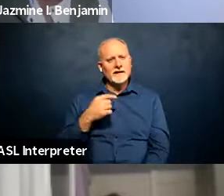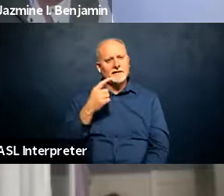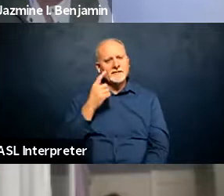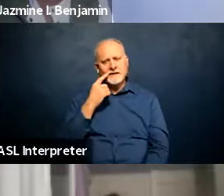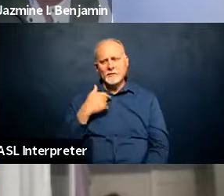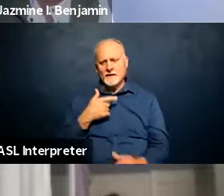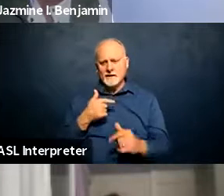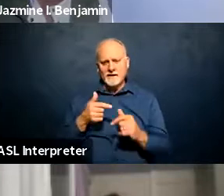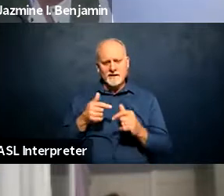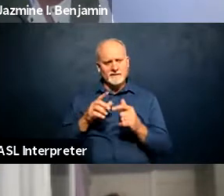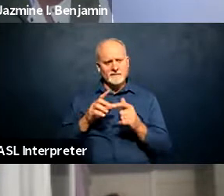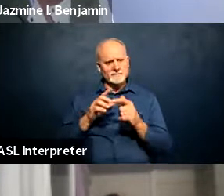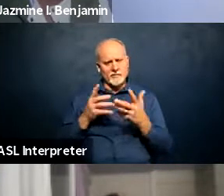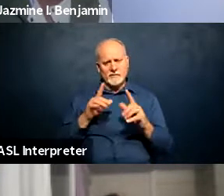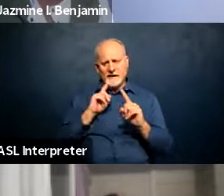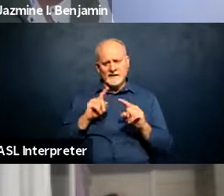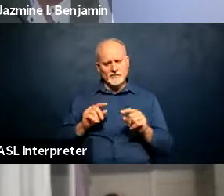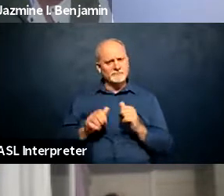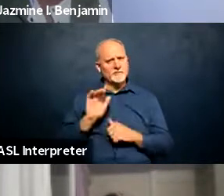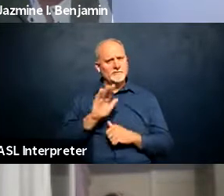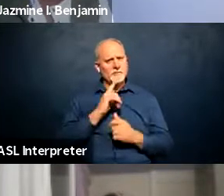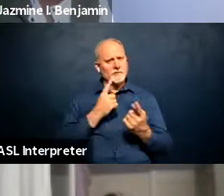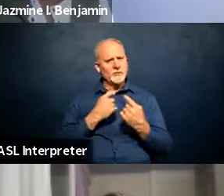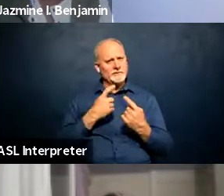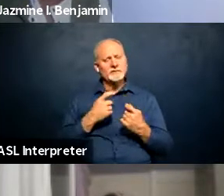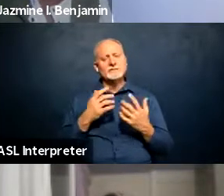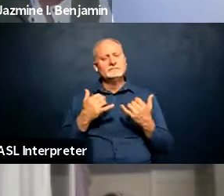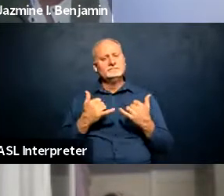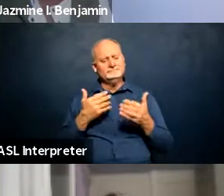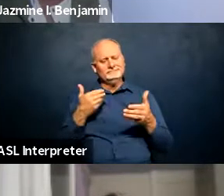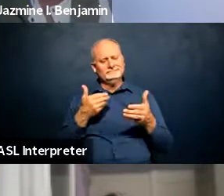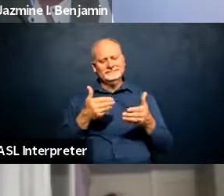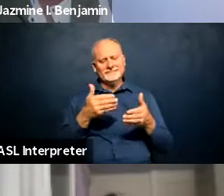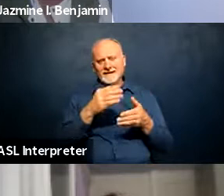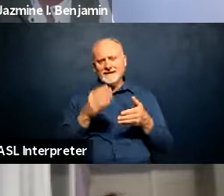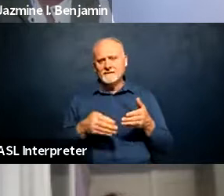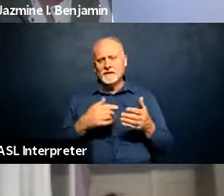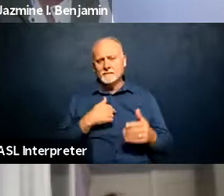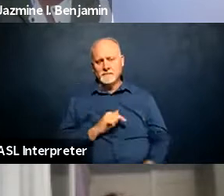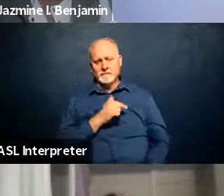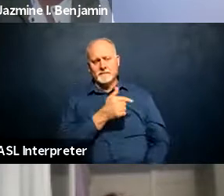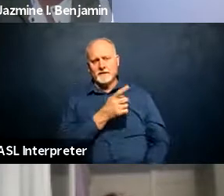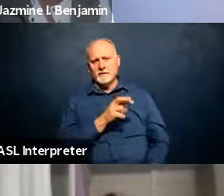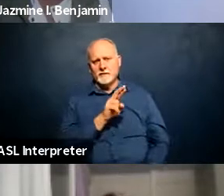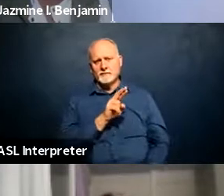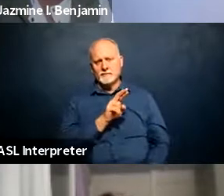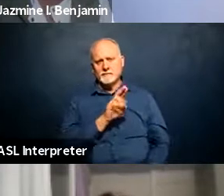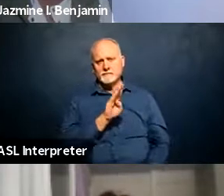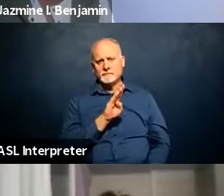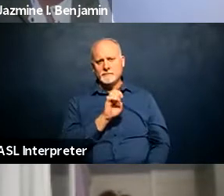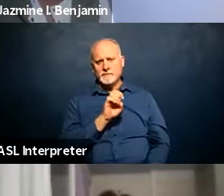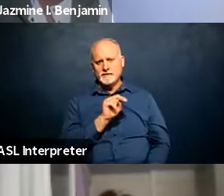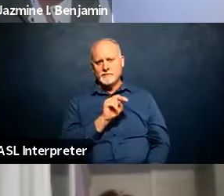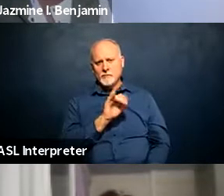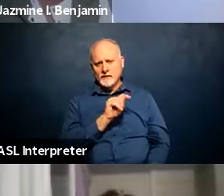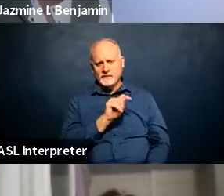covered most of the topics that have been submitted. So at this point, we are kind of near the end of the hour. So I'd like to pass it to Dr. Benoit and